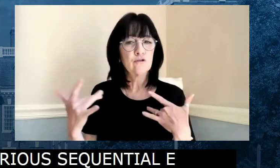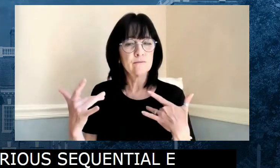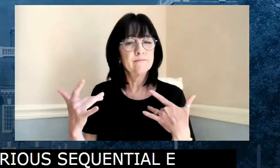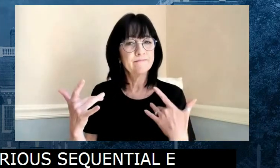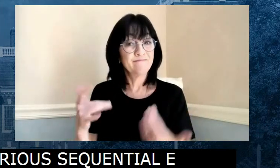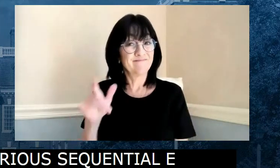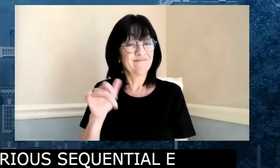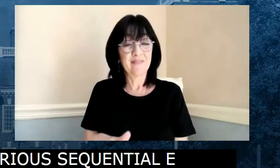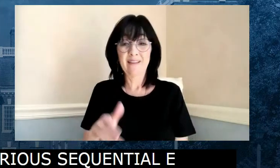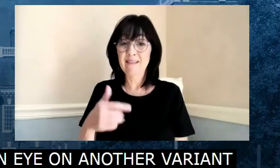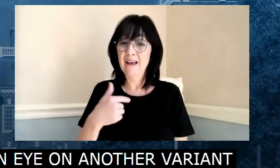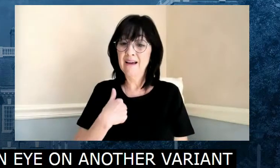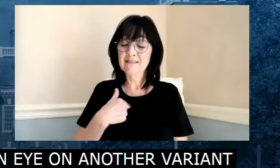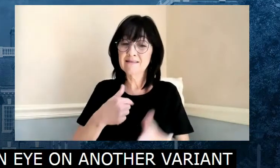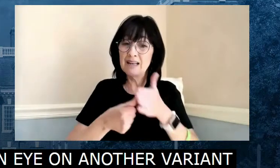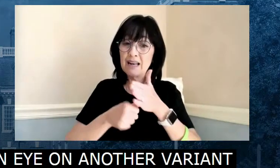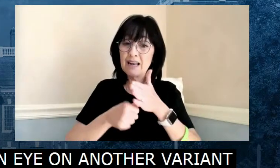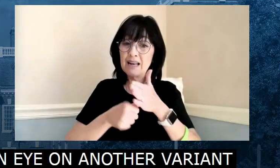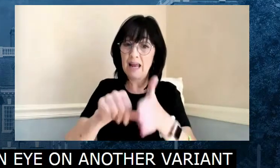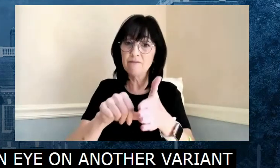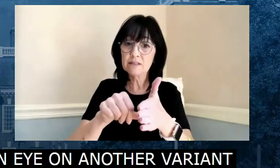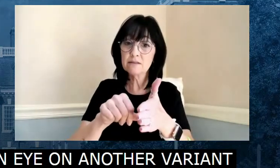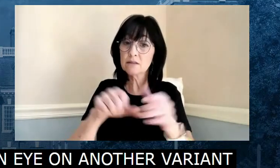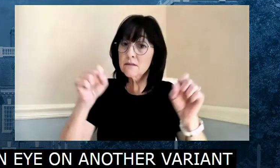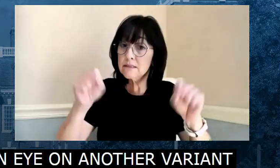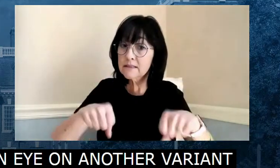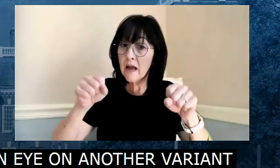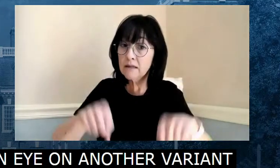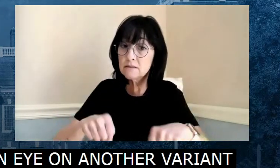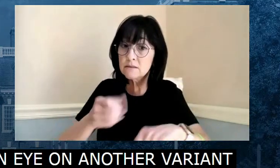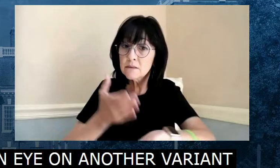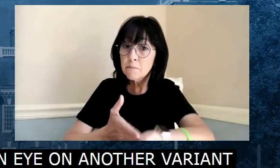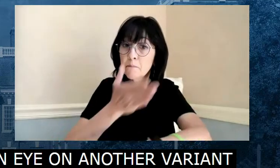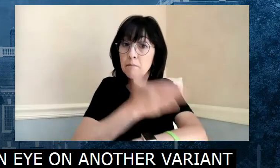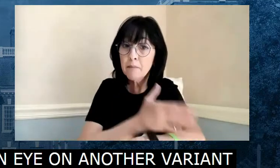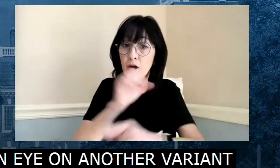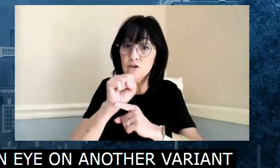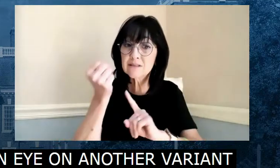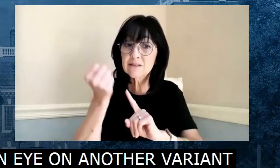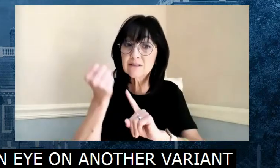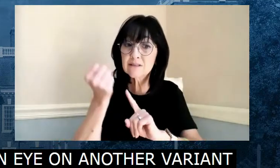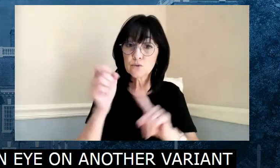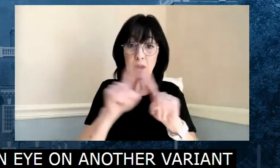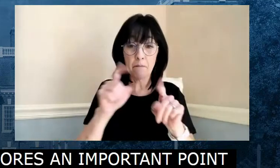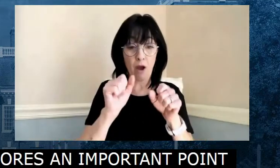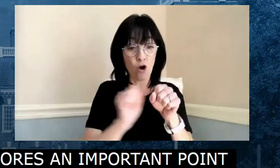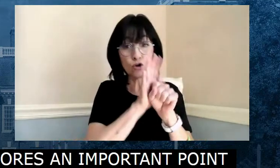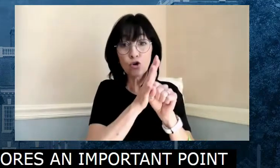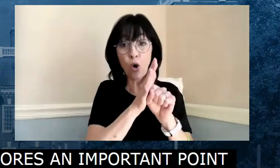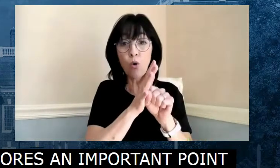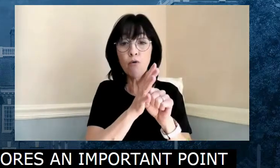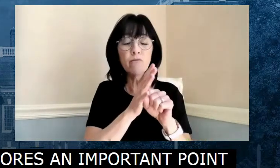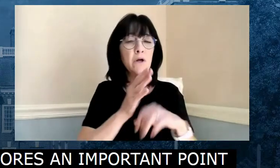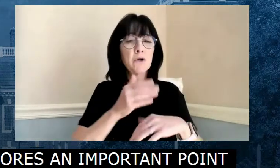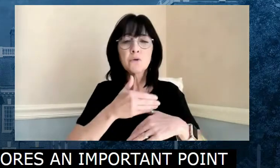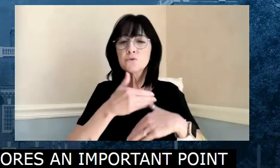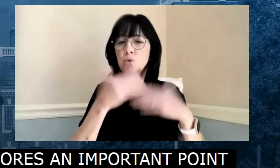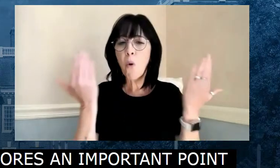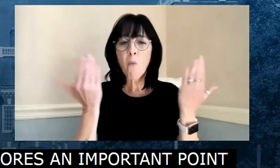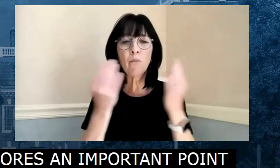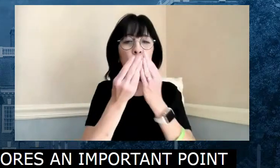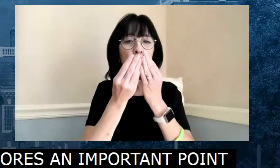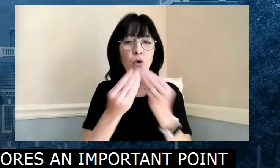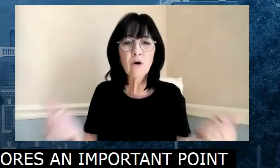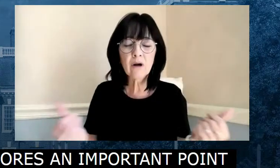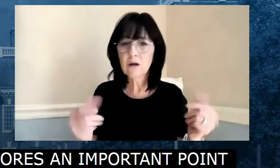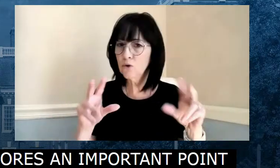important point. Things are getting better, but COVID has not gone away. Getting tested if you develop symptoms,